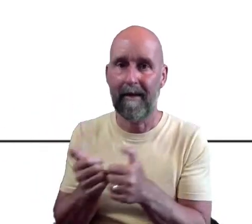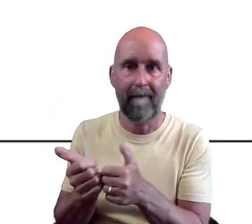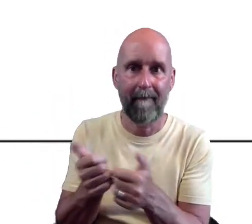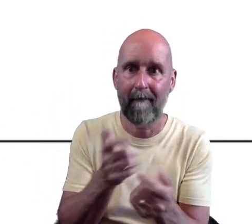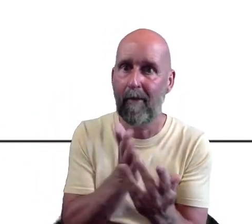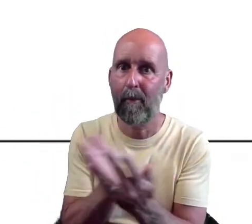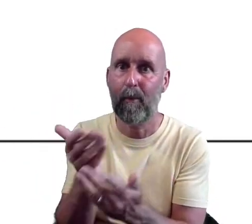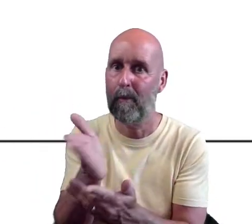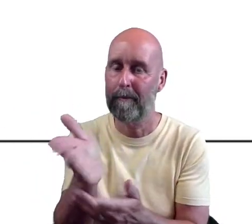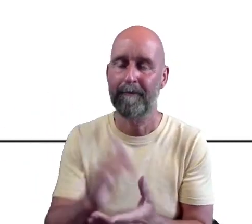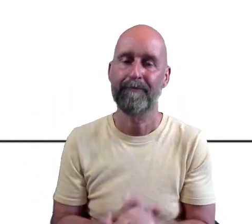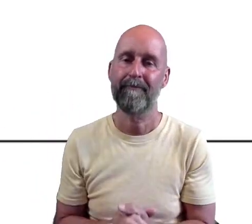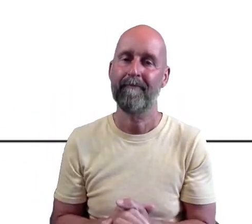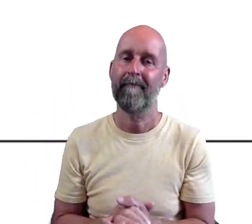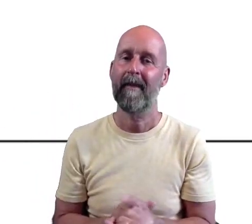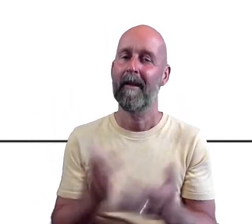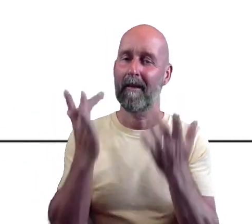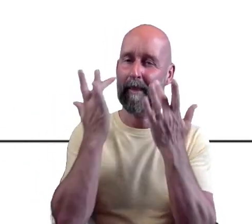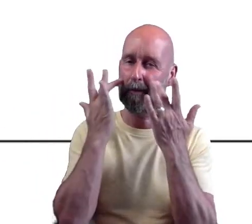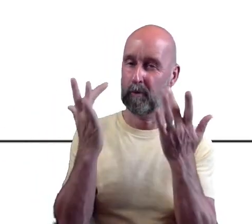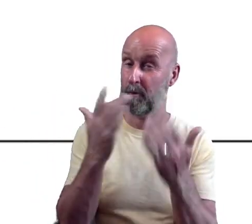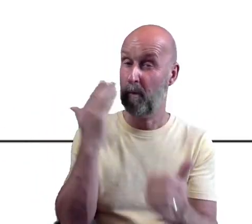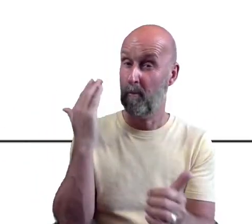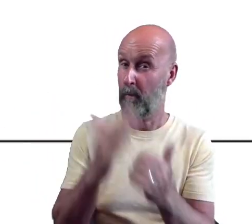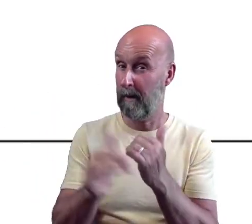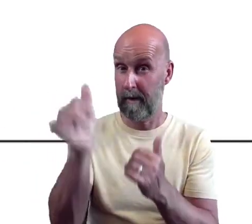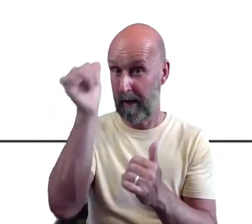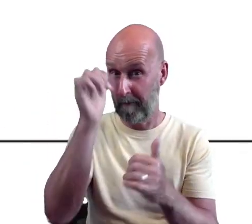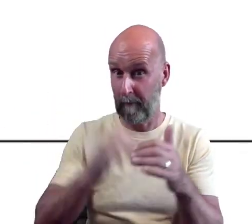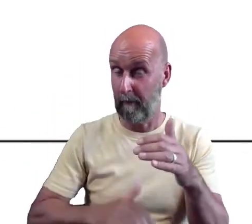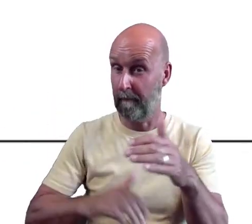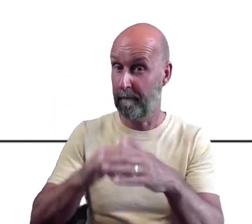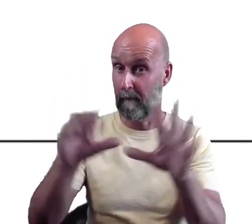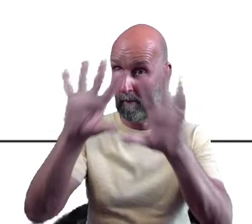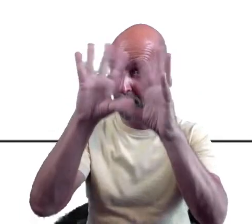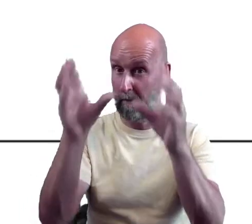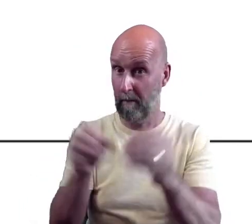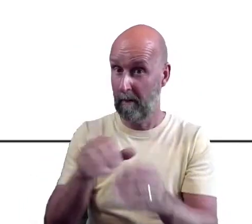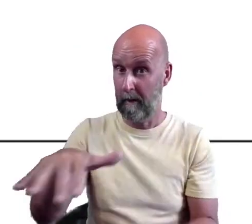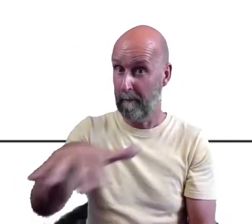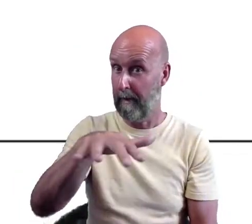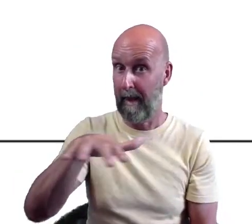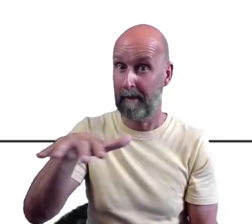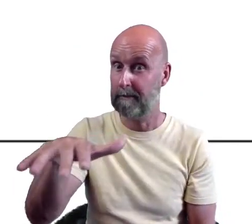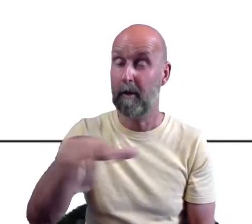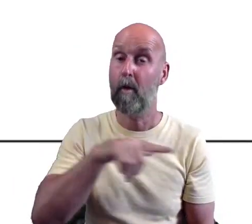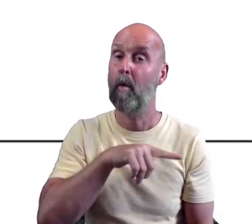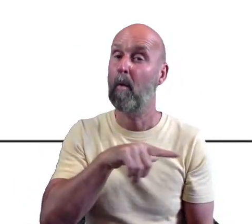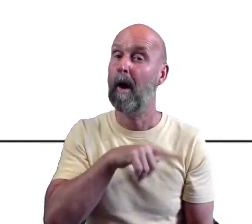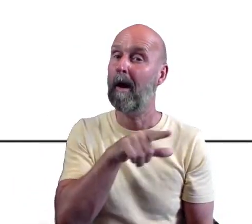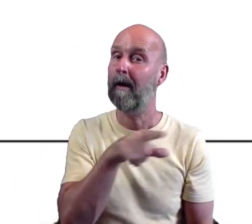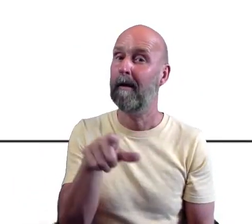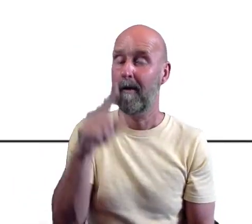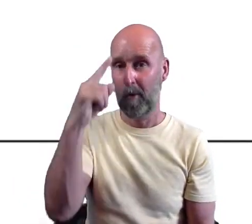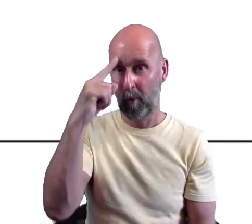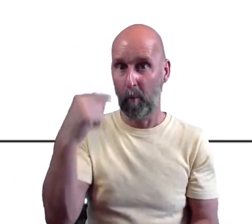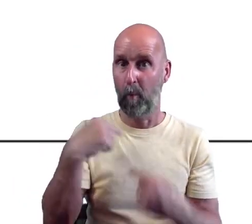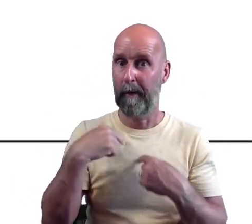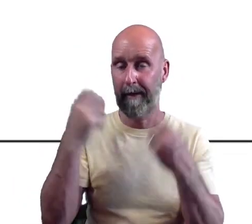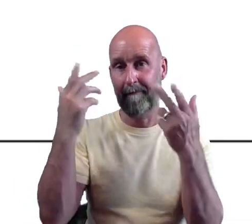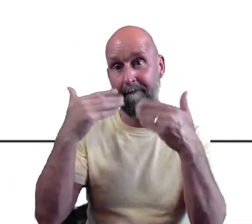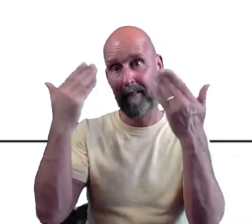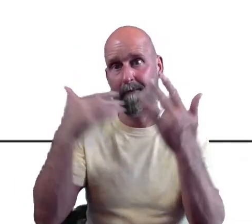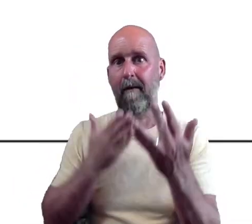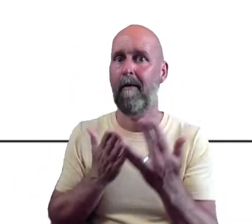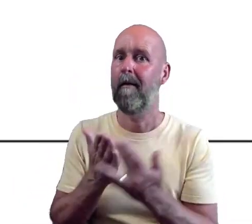It reflects the way that we can never know the complete totality of a place because we're always conditioned by our own filters, the knowledge we've accumulated